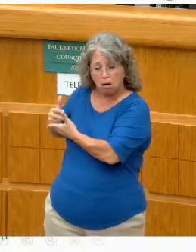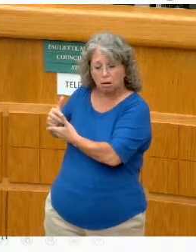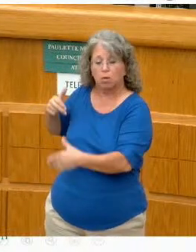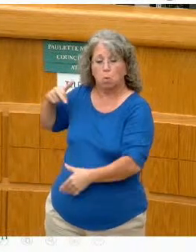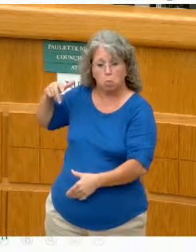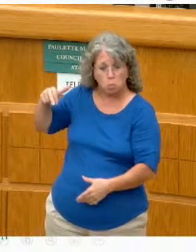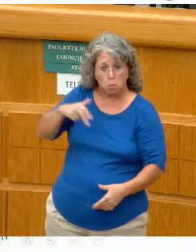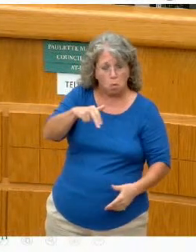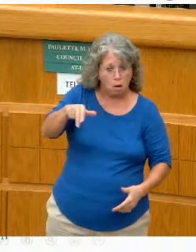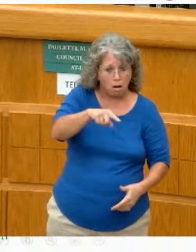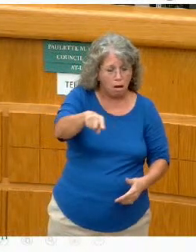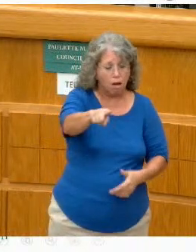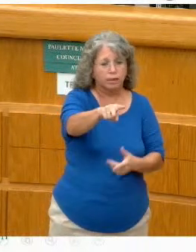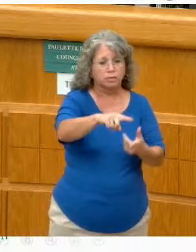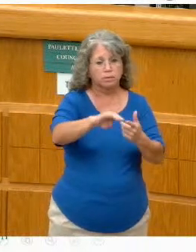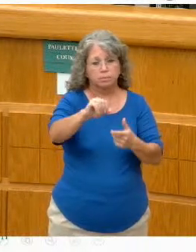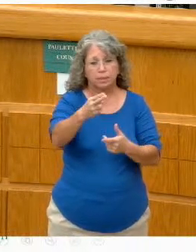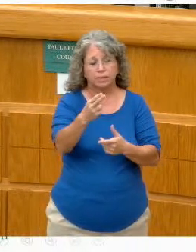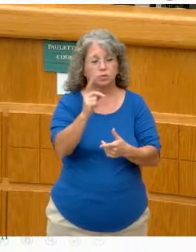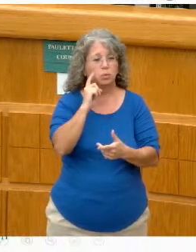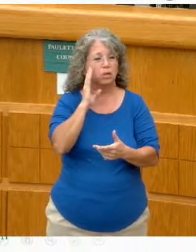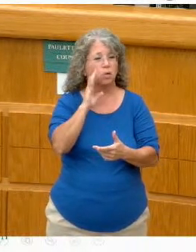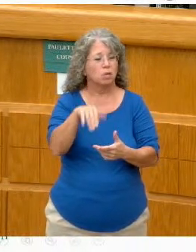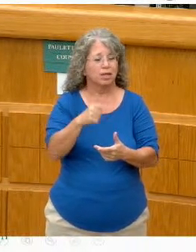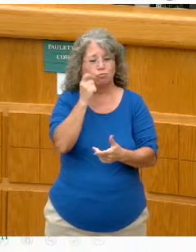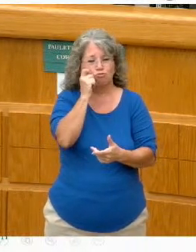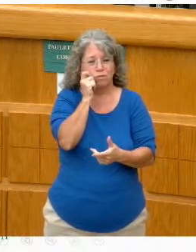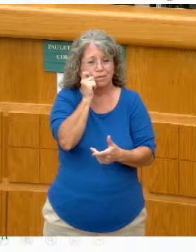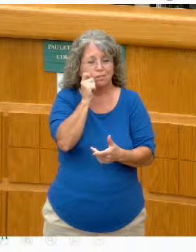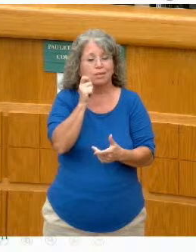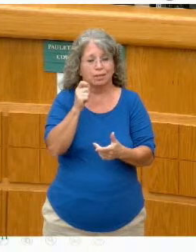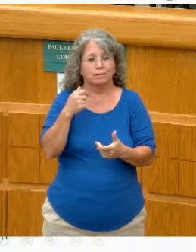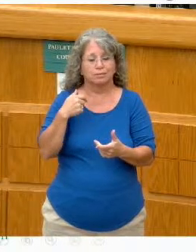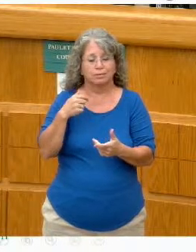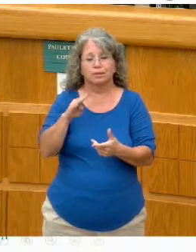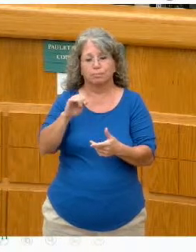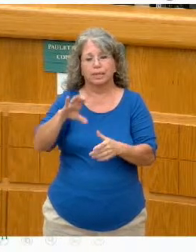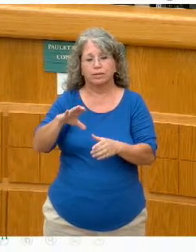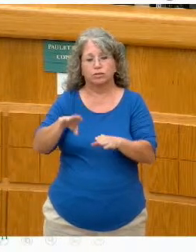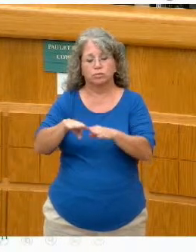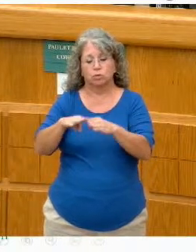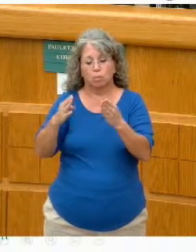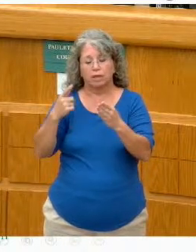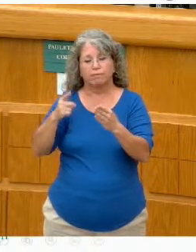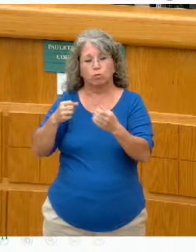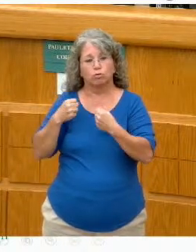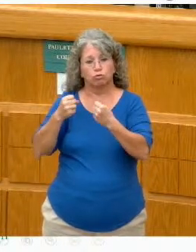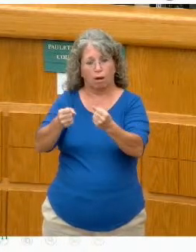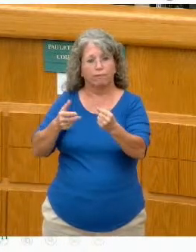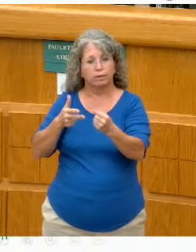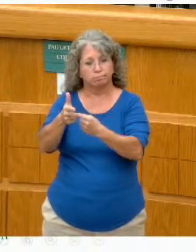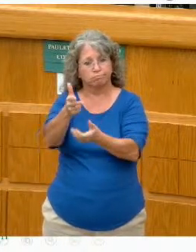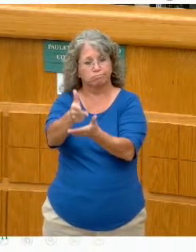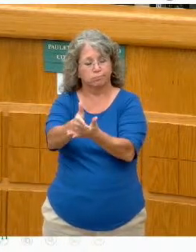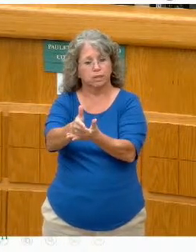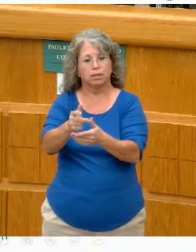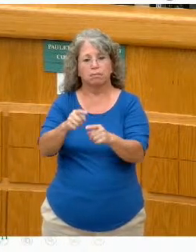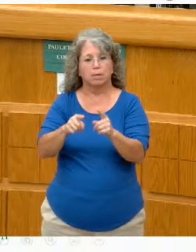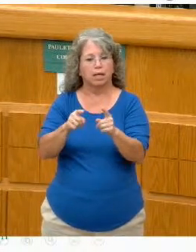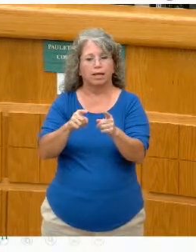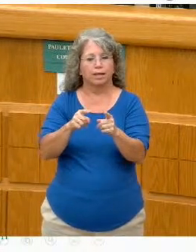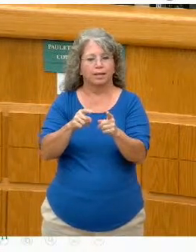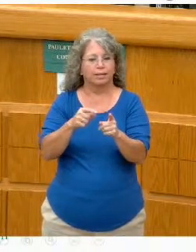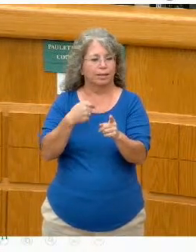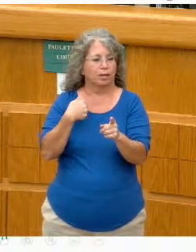recently access to the beach by vehicles has been reopened, although that's going to contribute very little to the data point